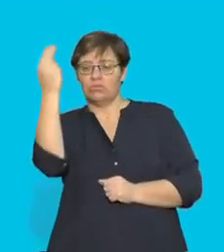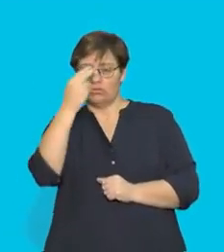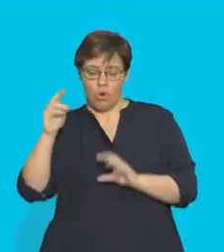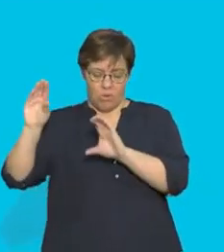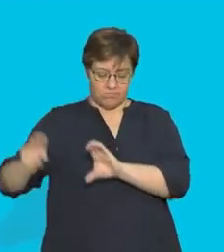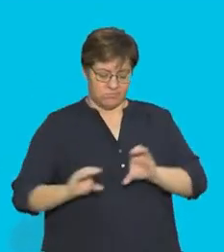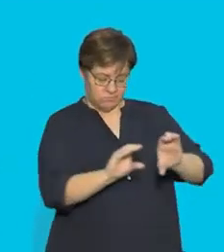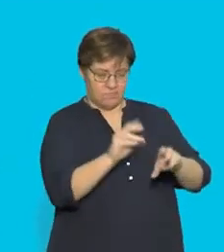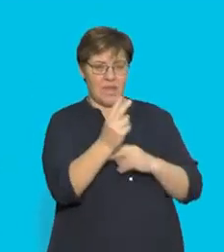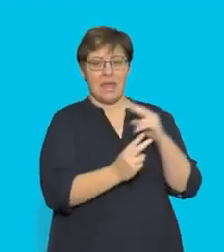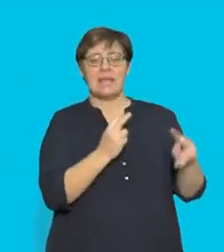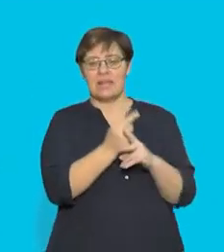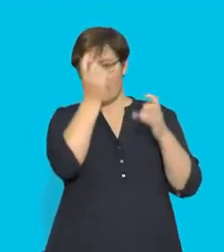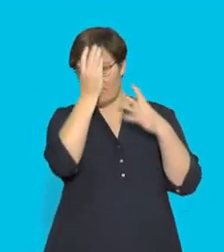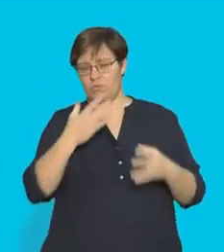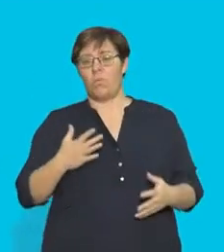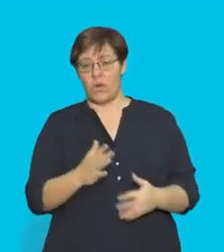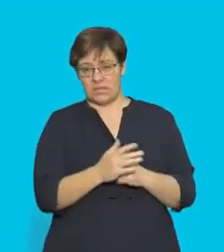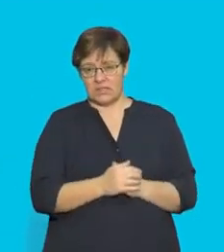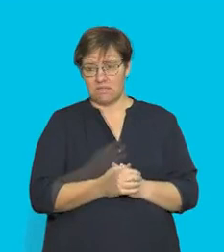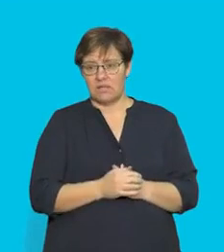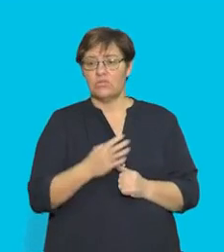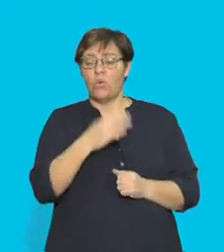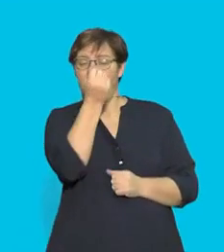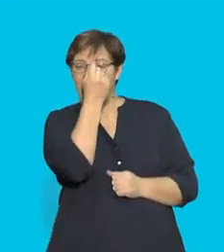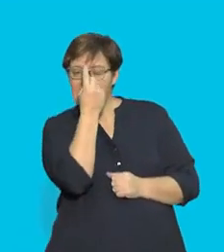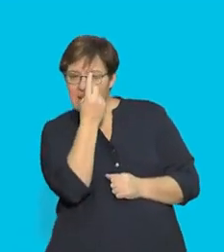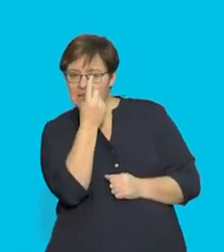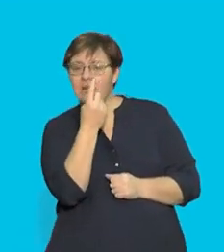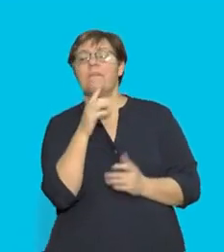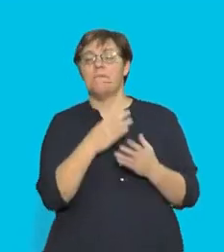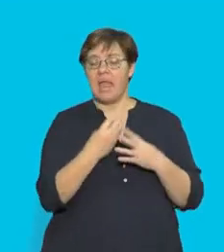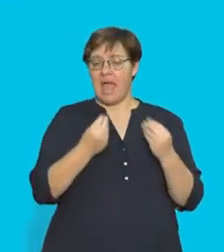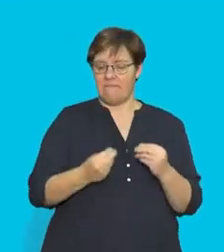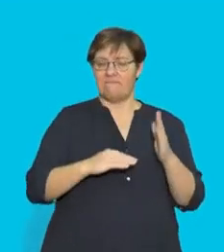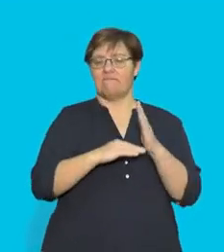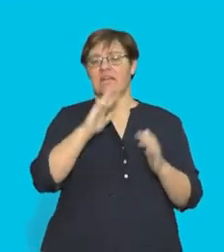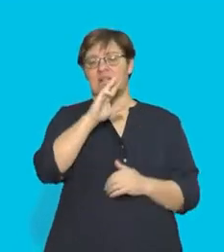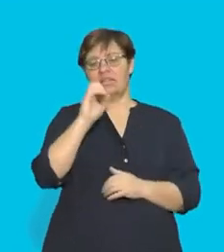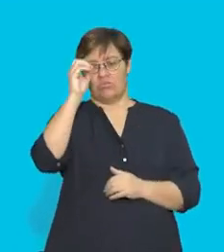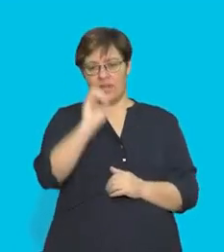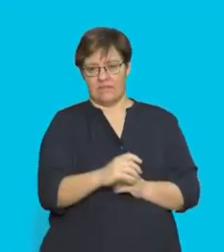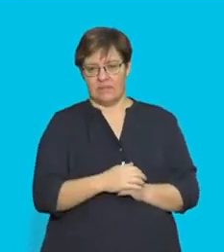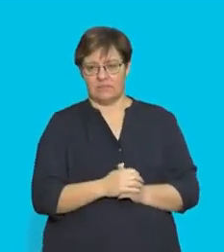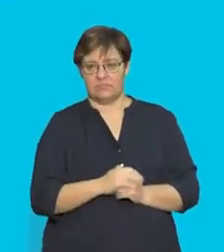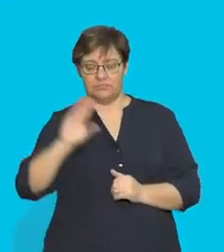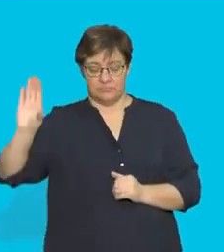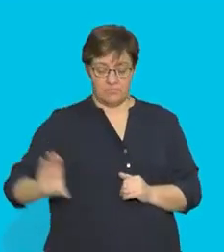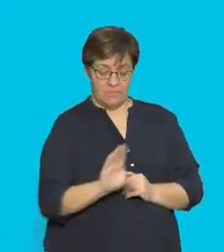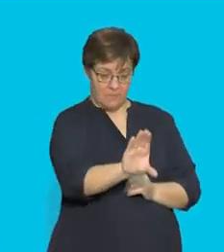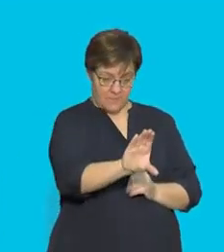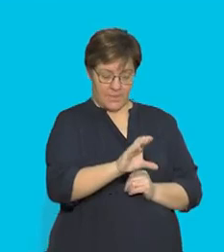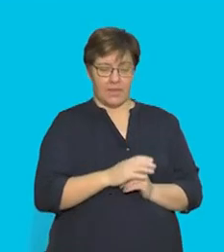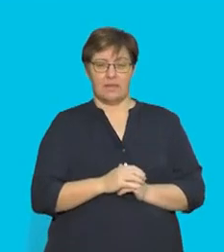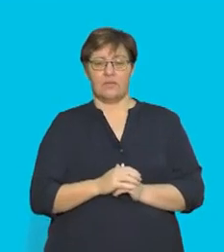triangle separately with the information you want, just so you can make sure you understand where the right angle triangles are. Here's a drawing.